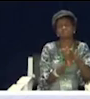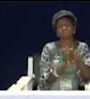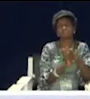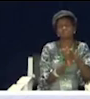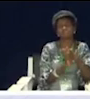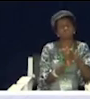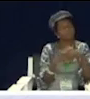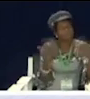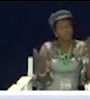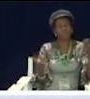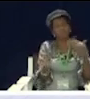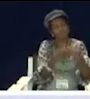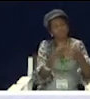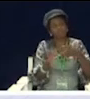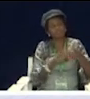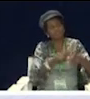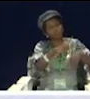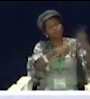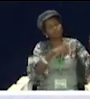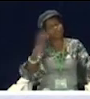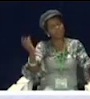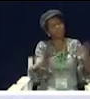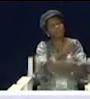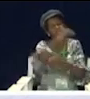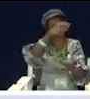So I went, got gari,